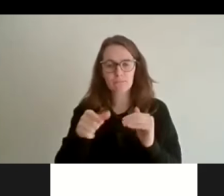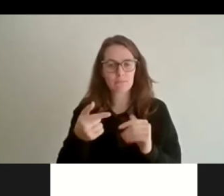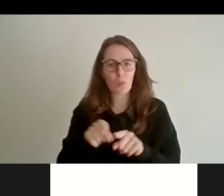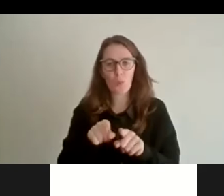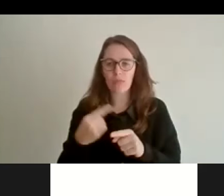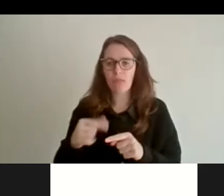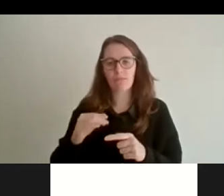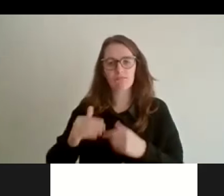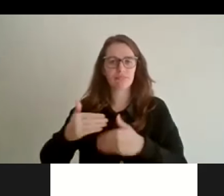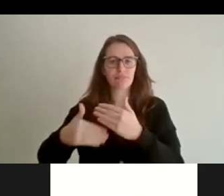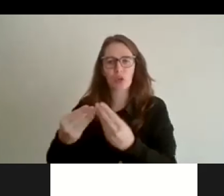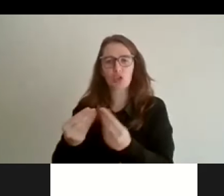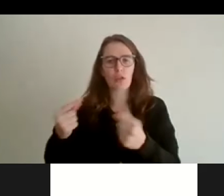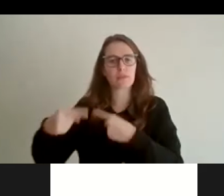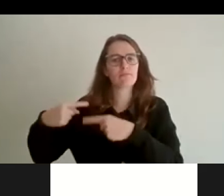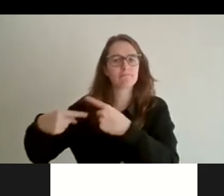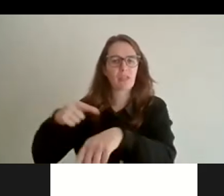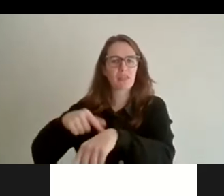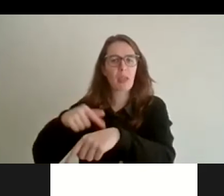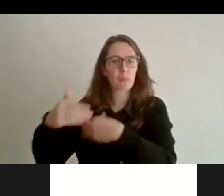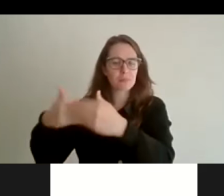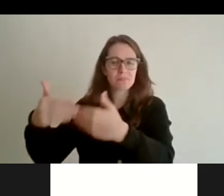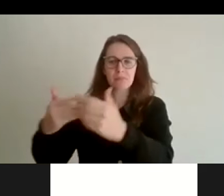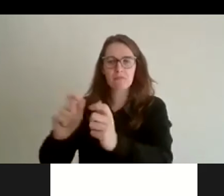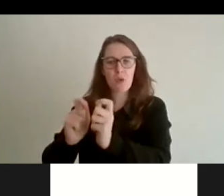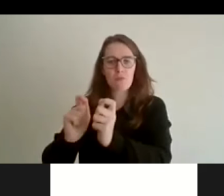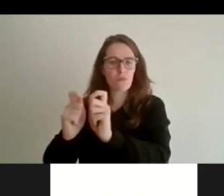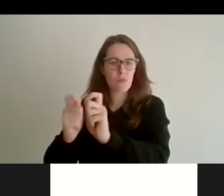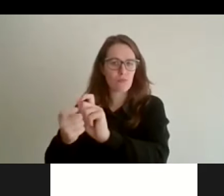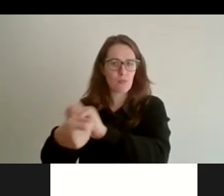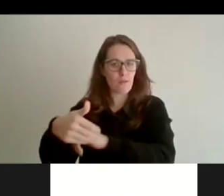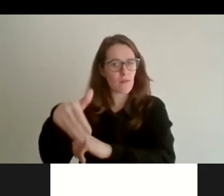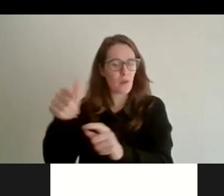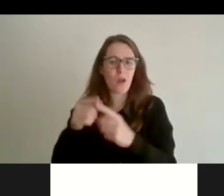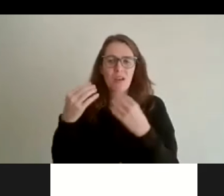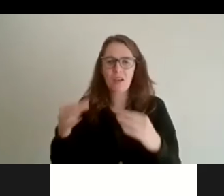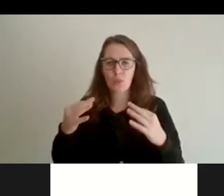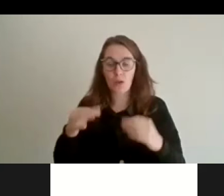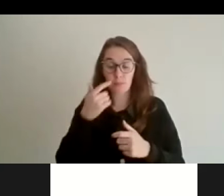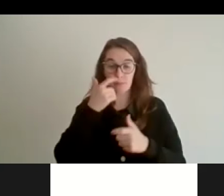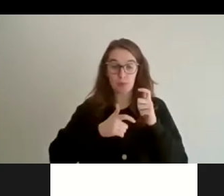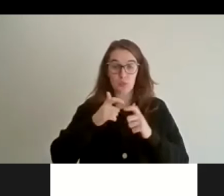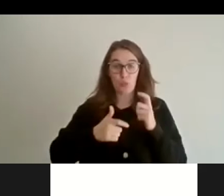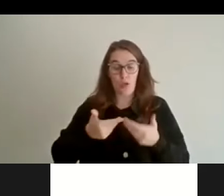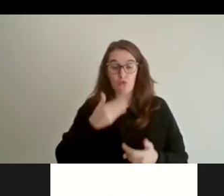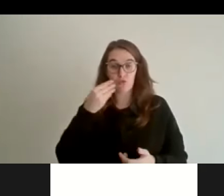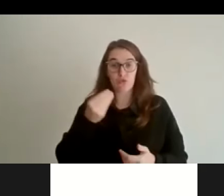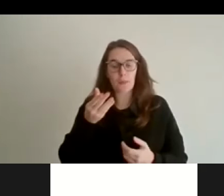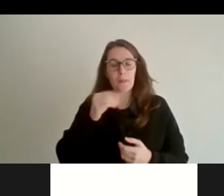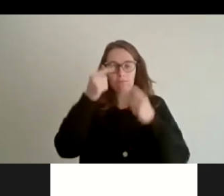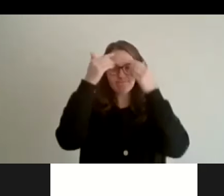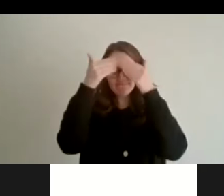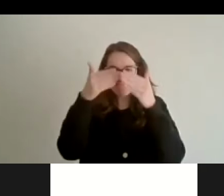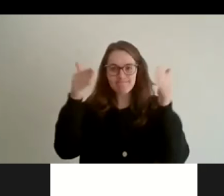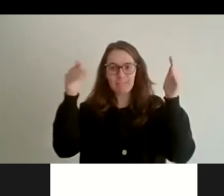of resolving itself, with more future generations coming in with more open-minded views and personalities. So